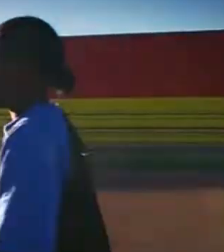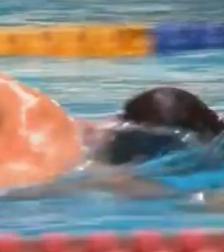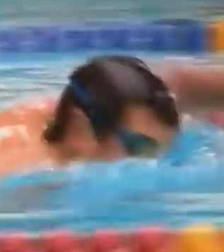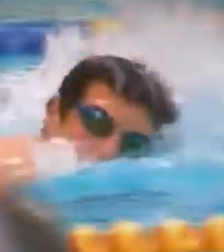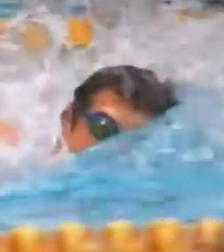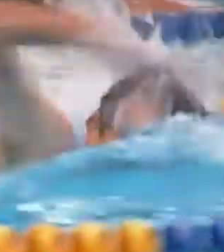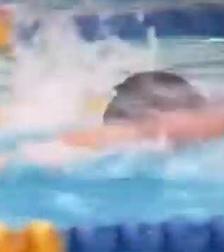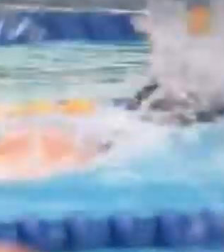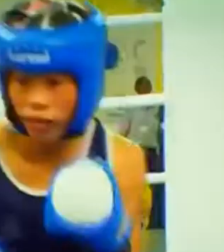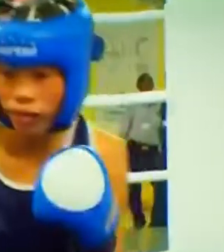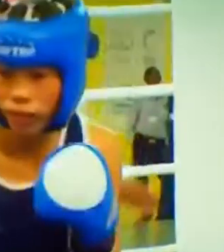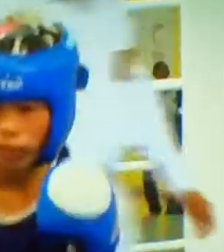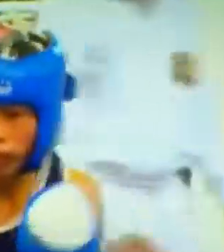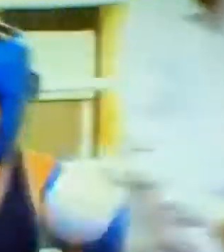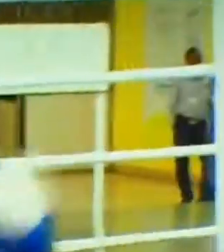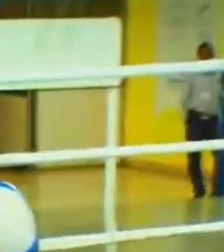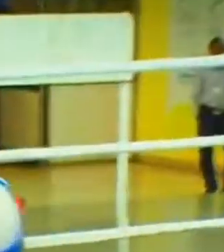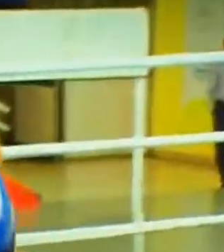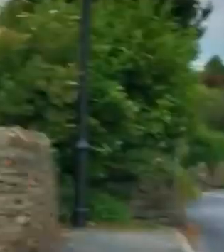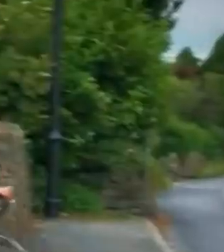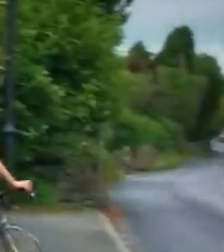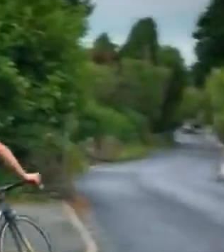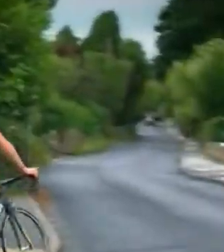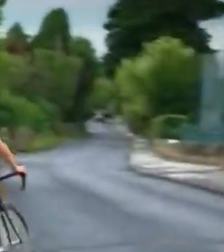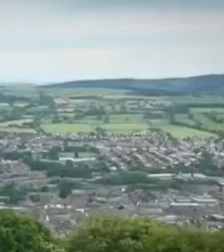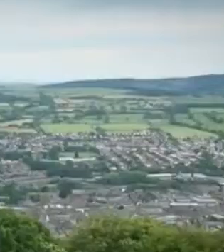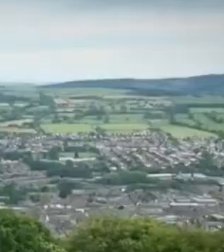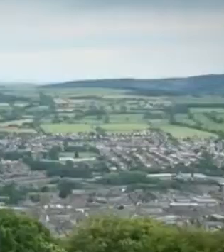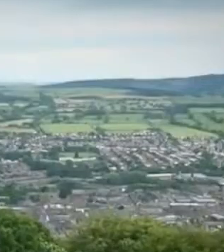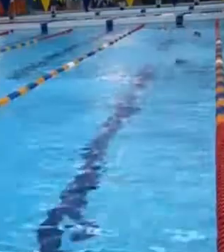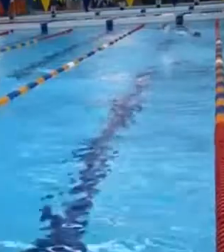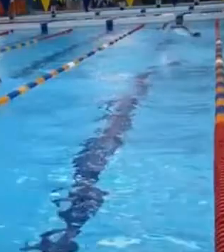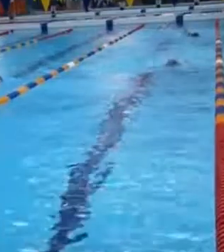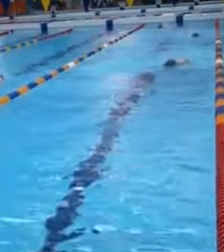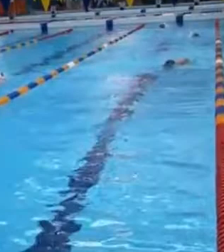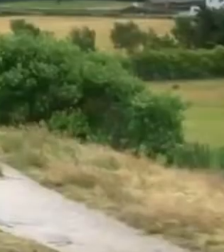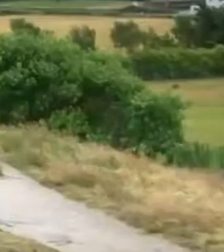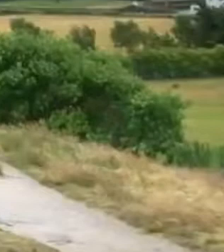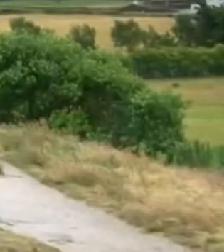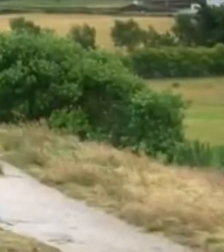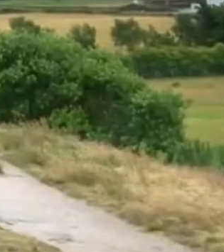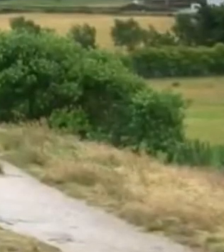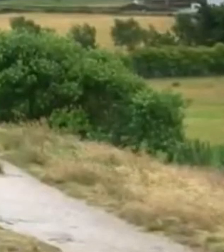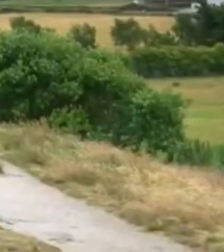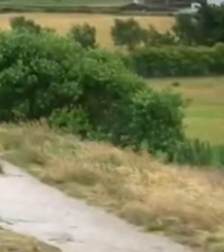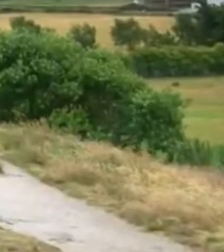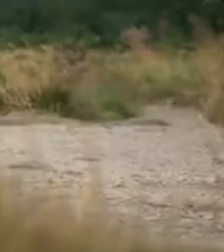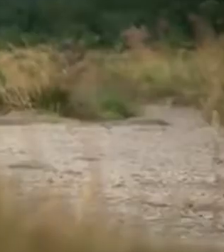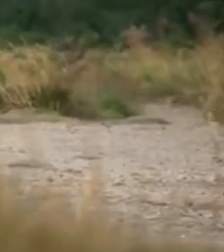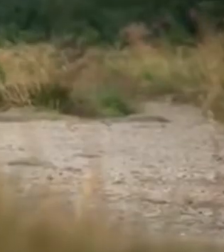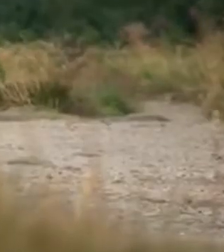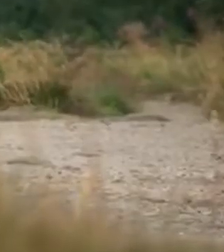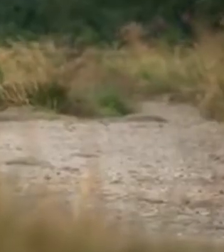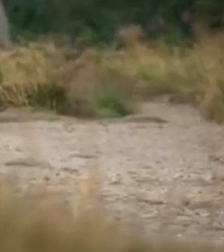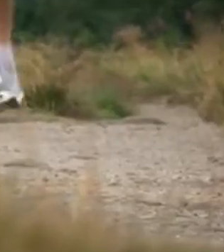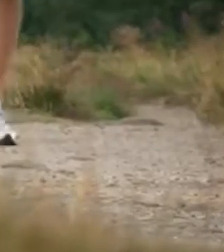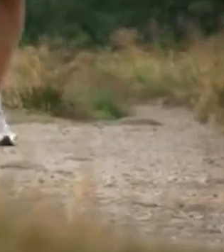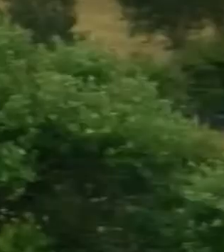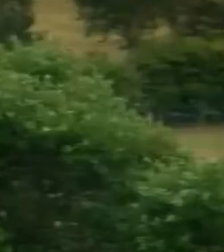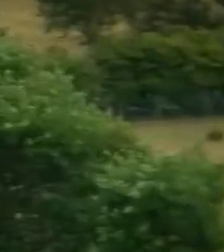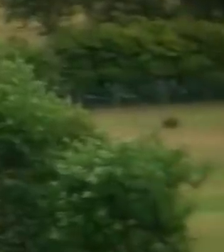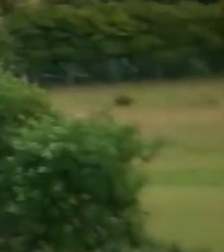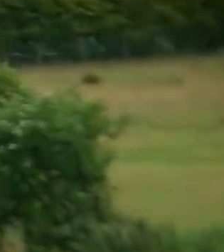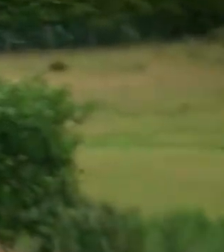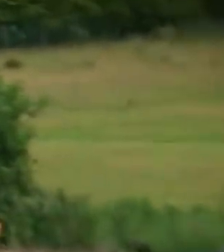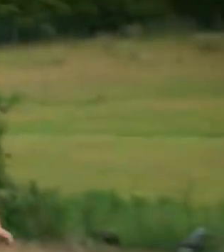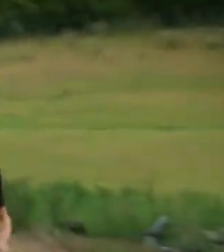want. Follow their training and find out what drives them. I wake up pretty much every morning and I do look forward to the day. I live in a fantastic place to train